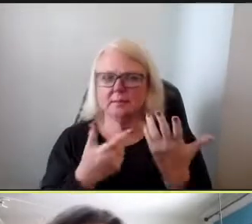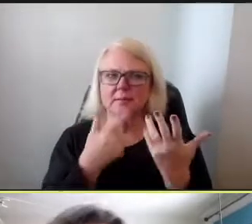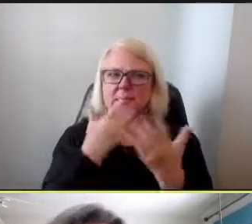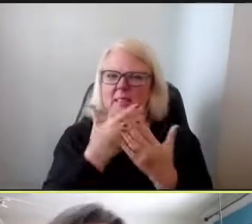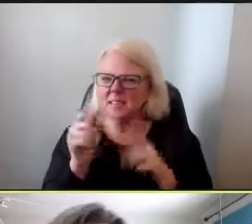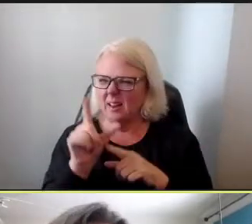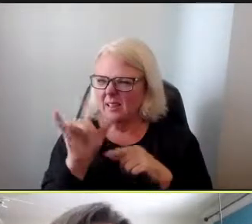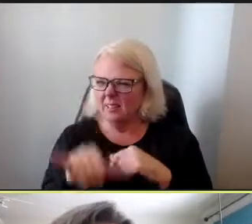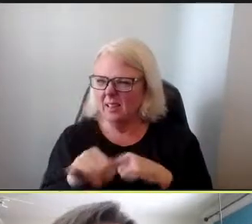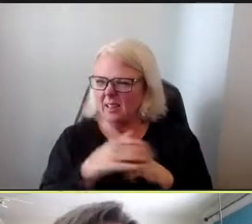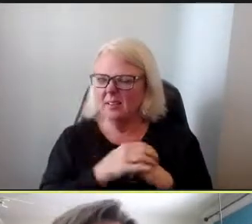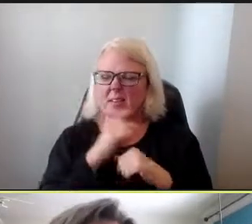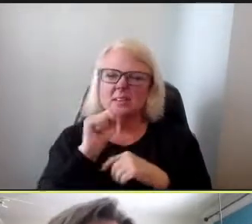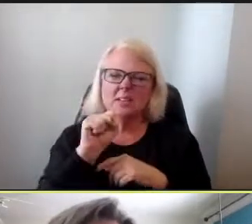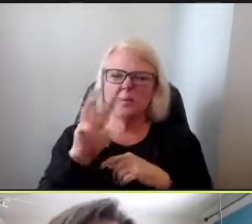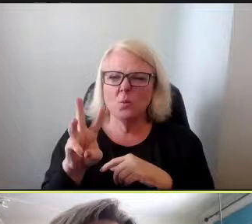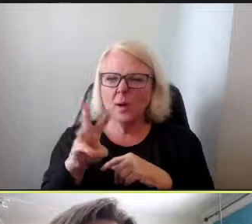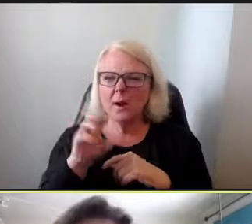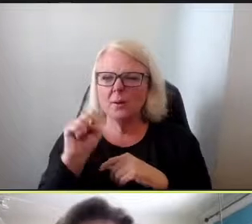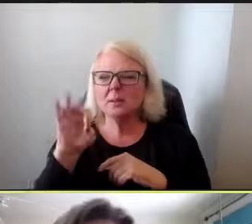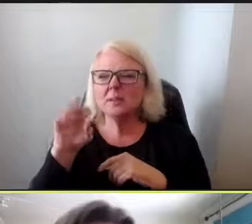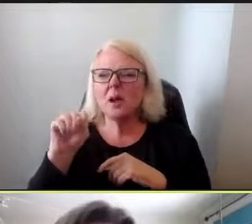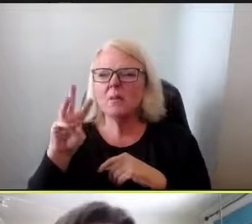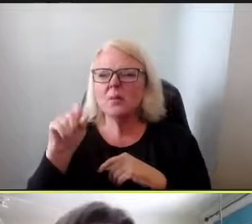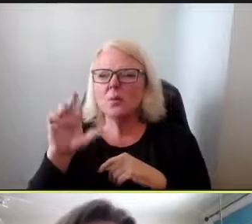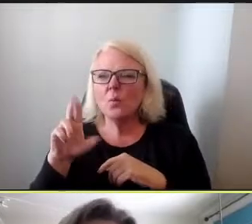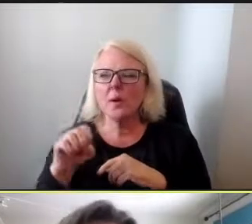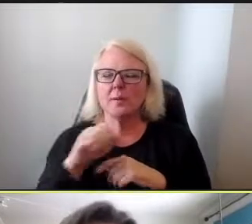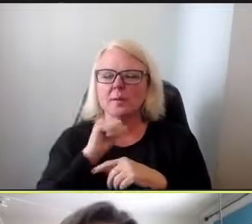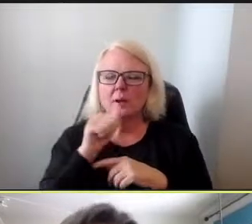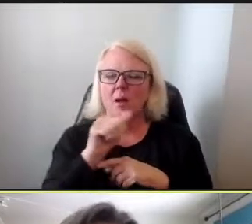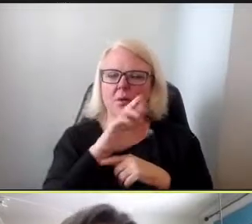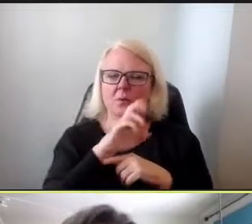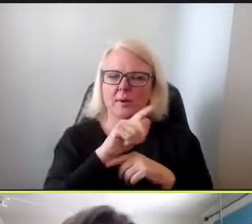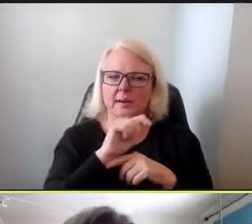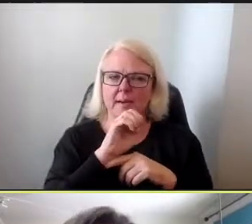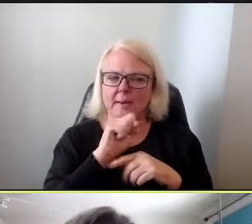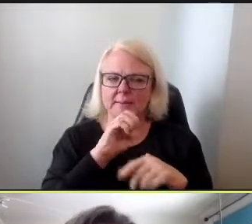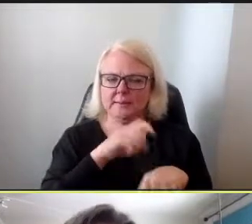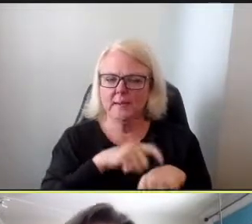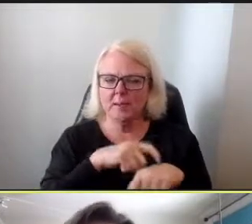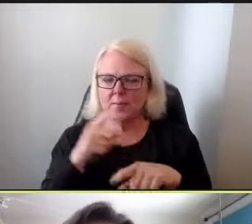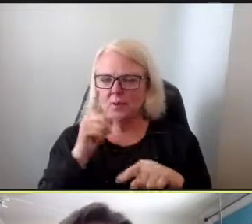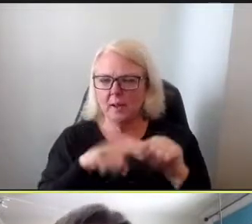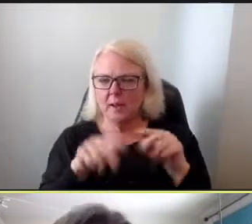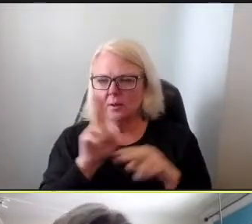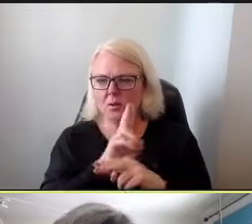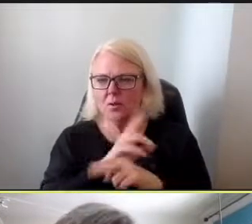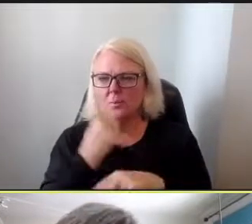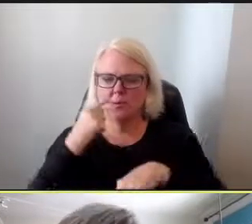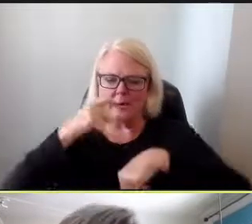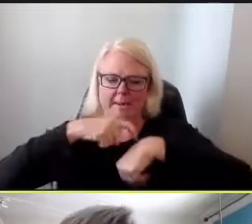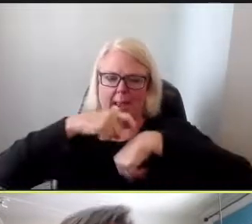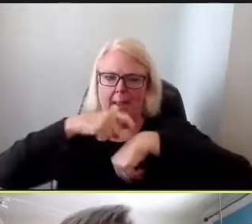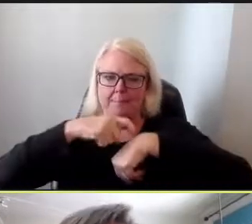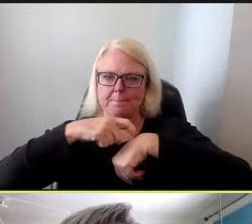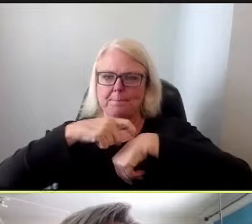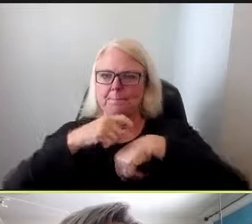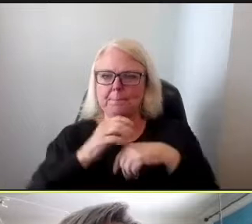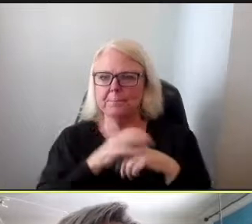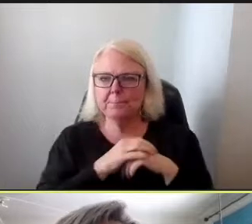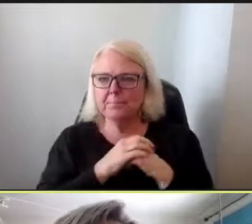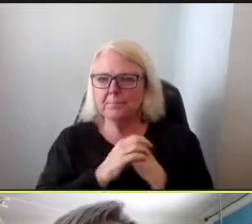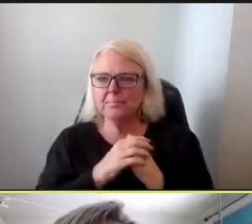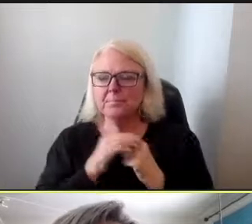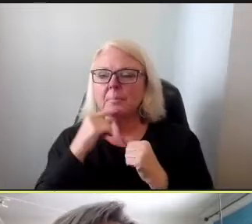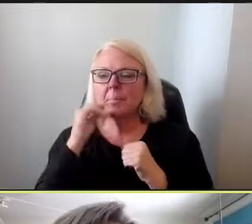that, software, not release time. The one thing you couldn't use these grants for was time. So